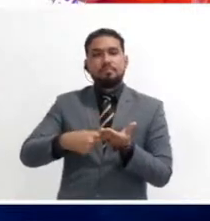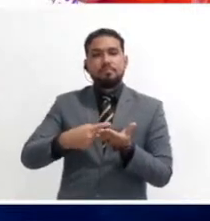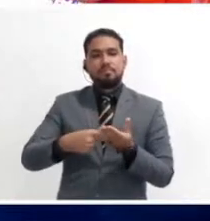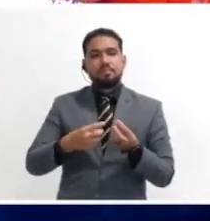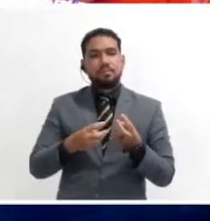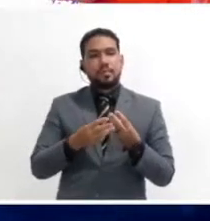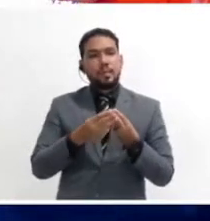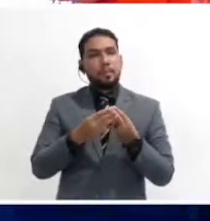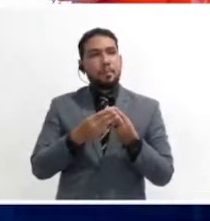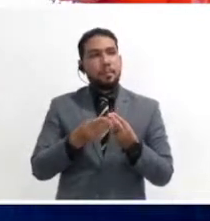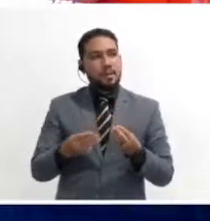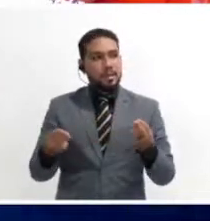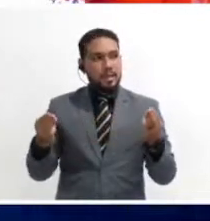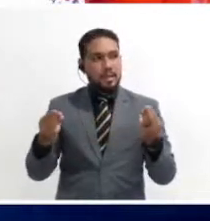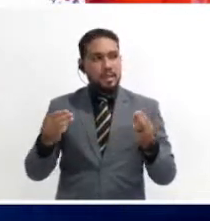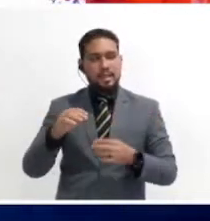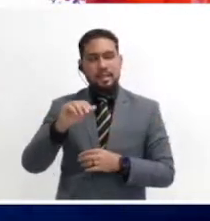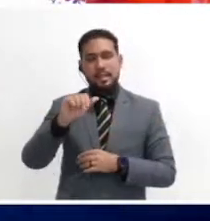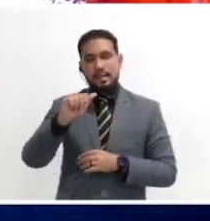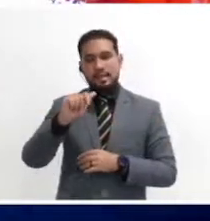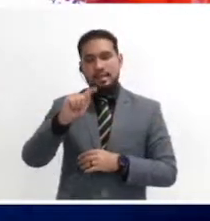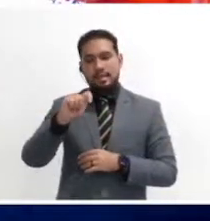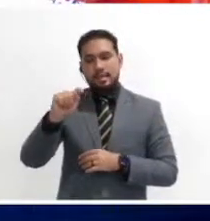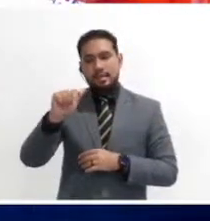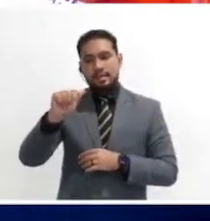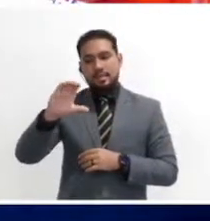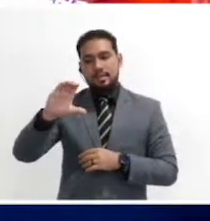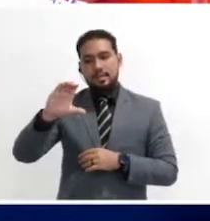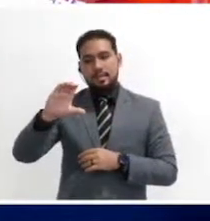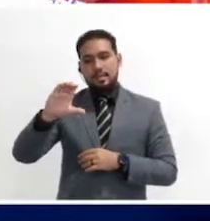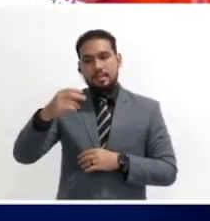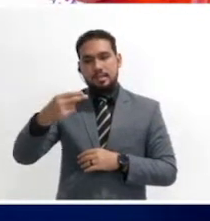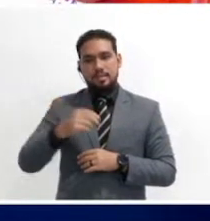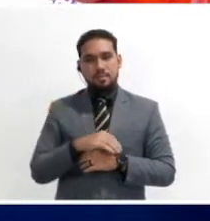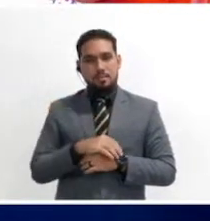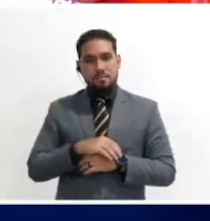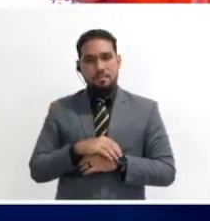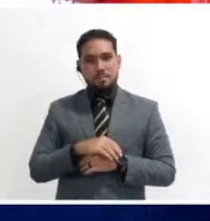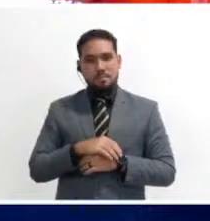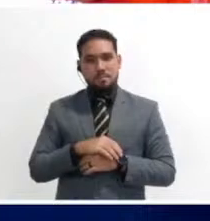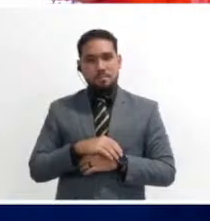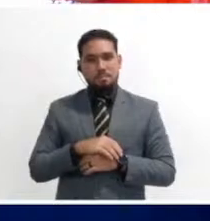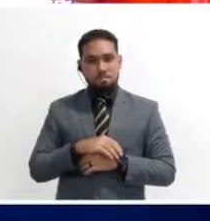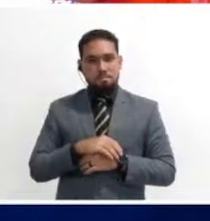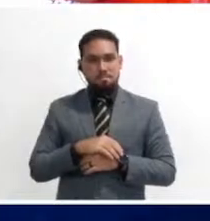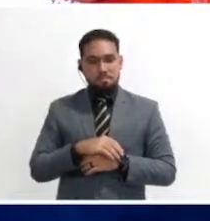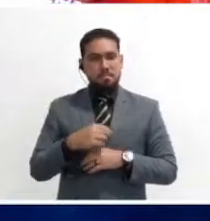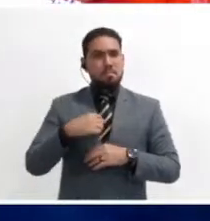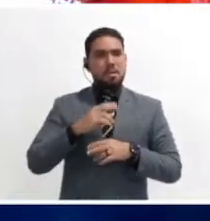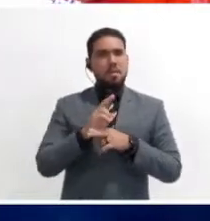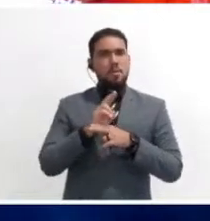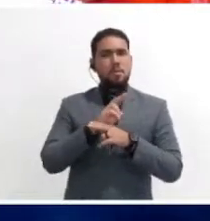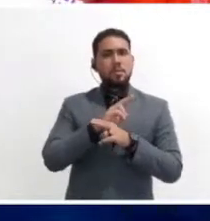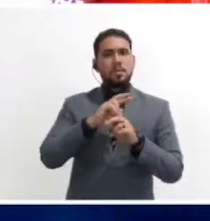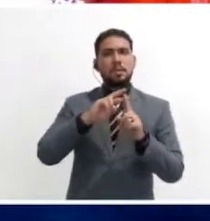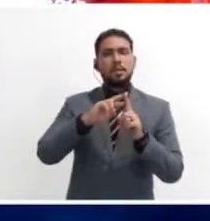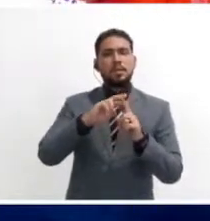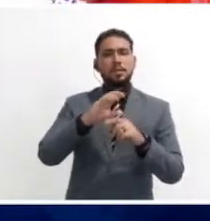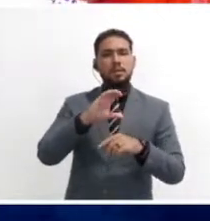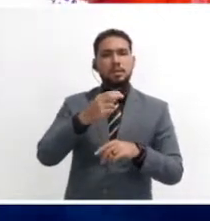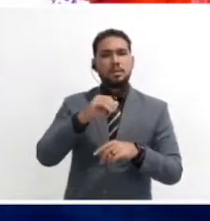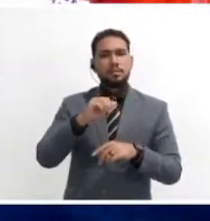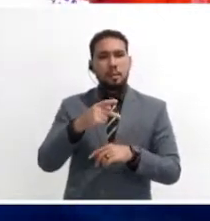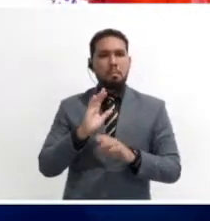as I said, I use the term chip. Some people use the term die. It's the same terminology. It's that part that we diced from the